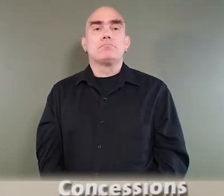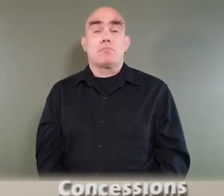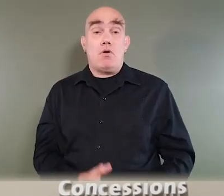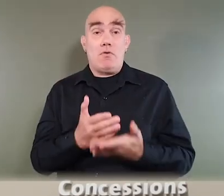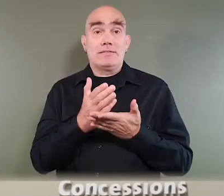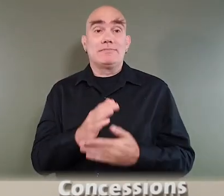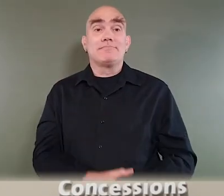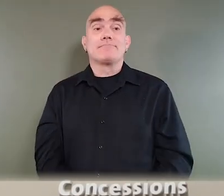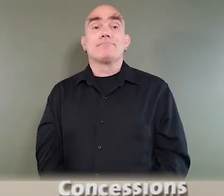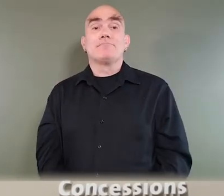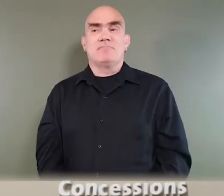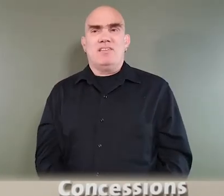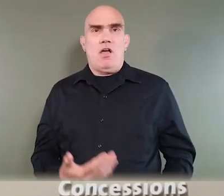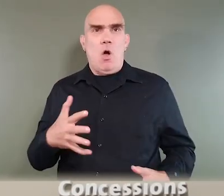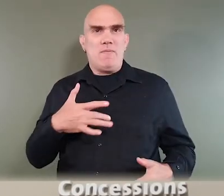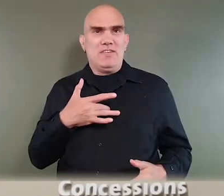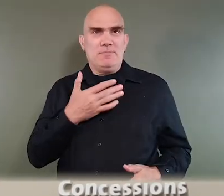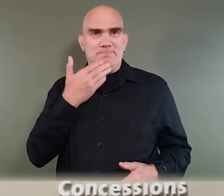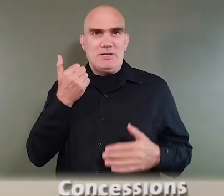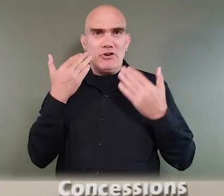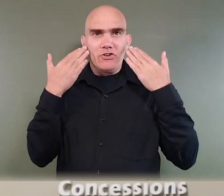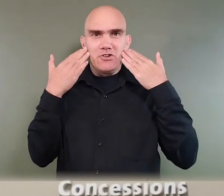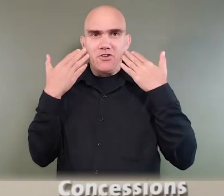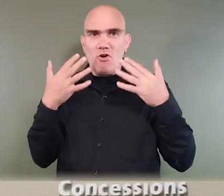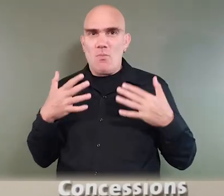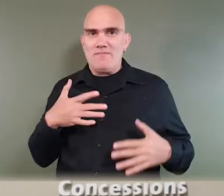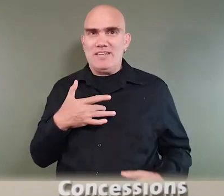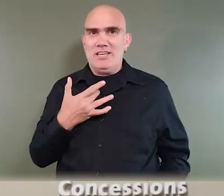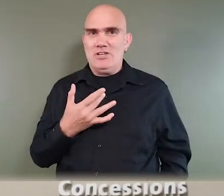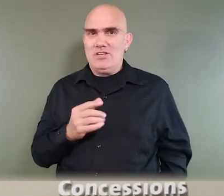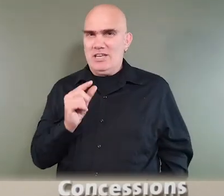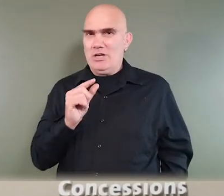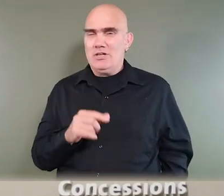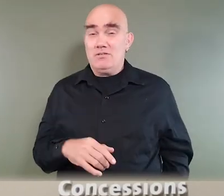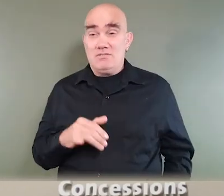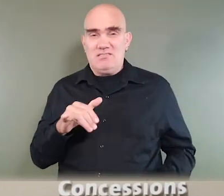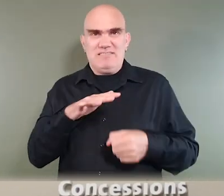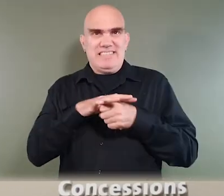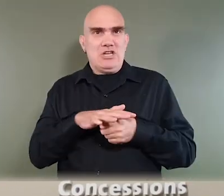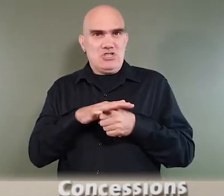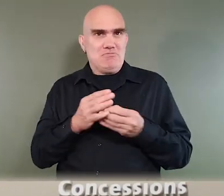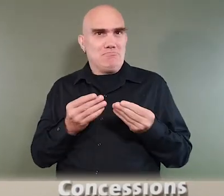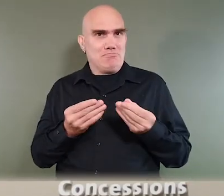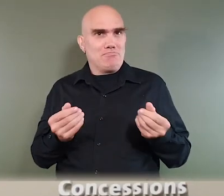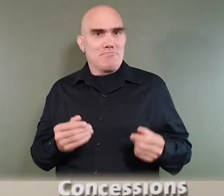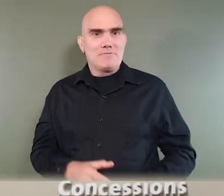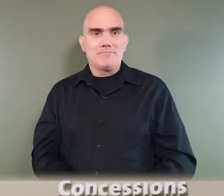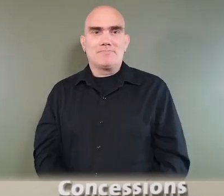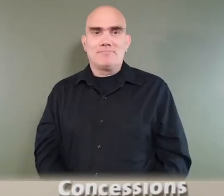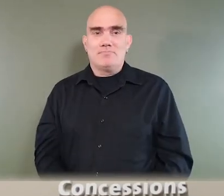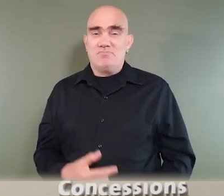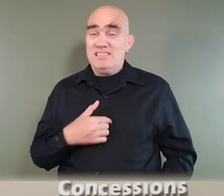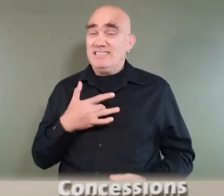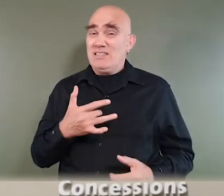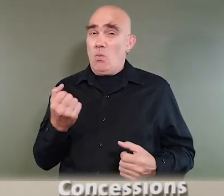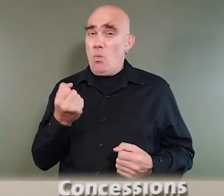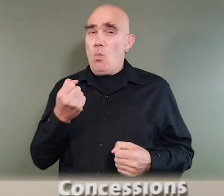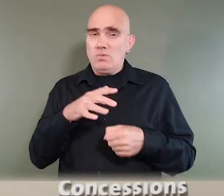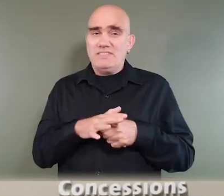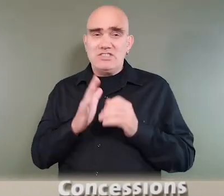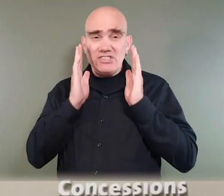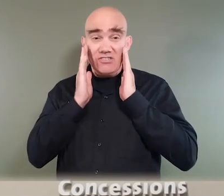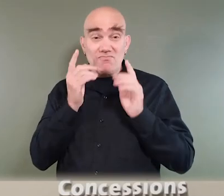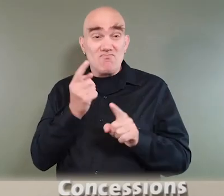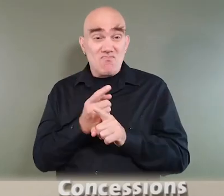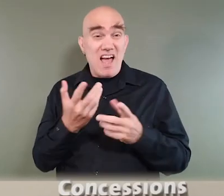All right, feels a little better already. Tension is gone. We store our tension there, right? Mammals, we